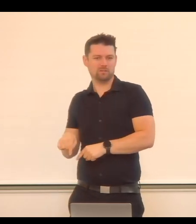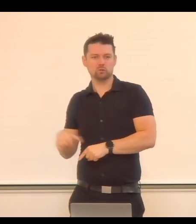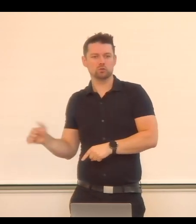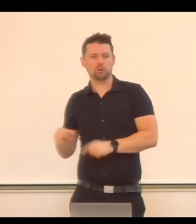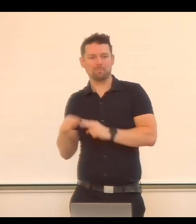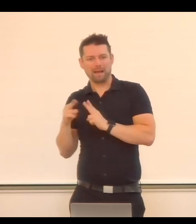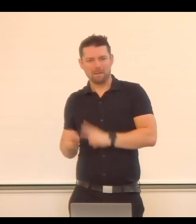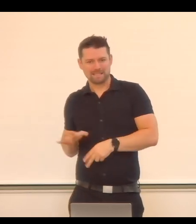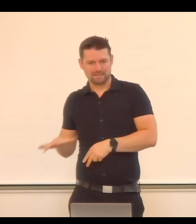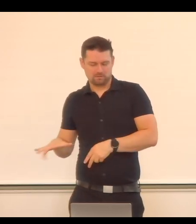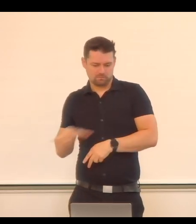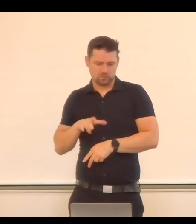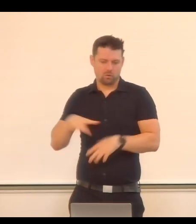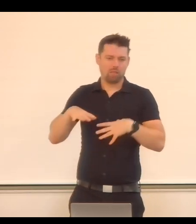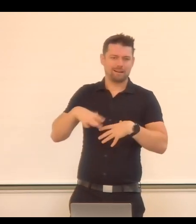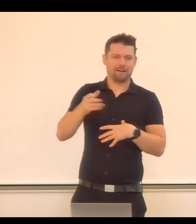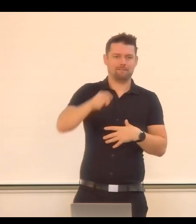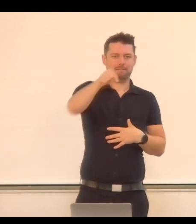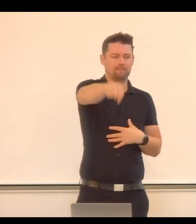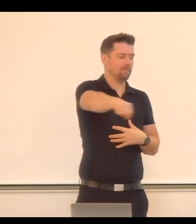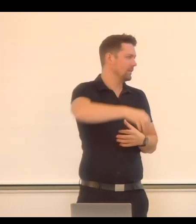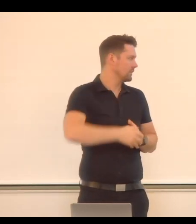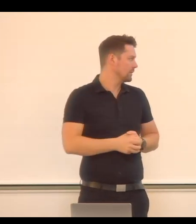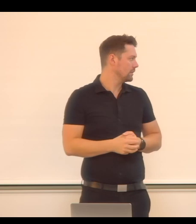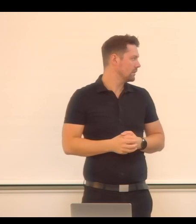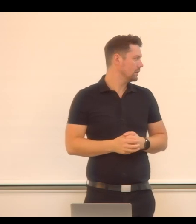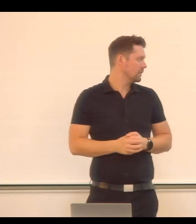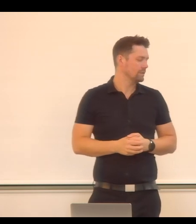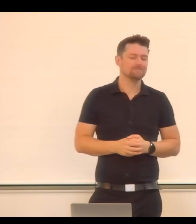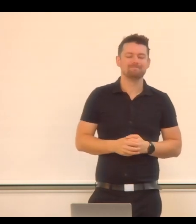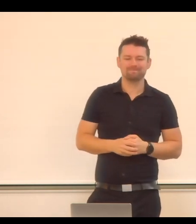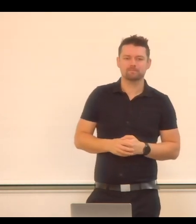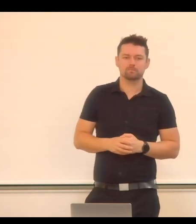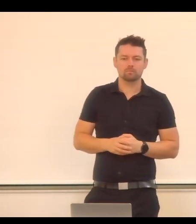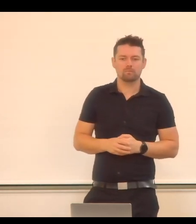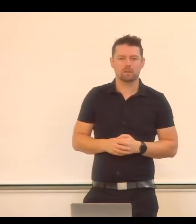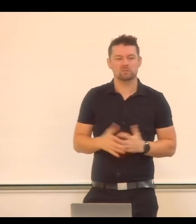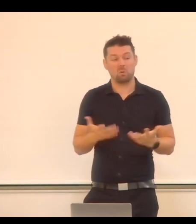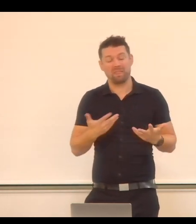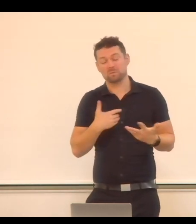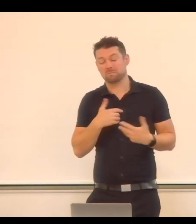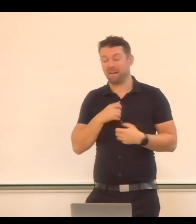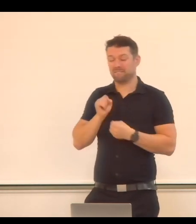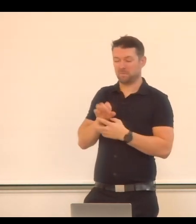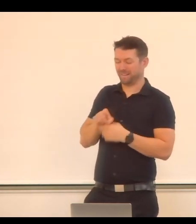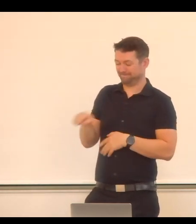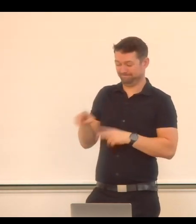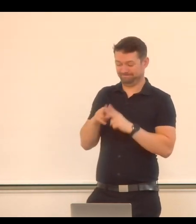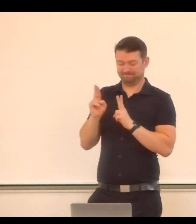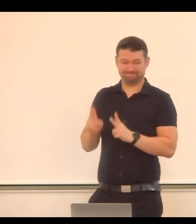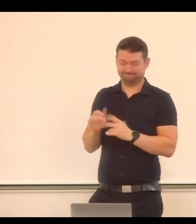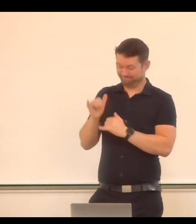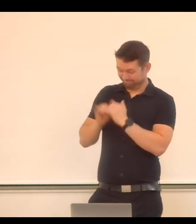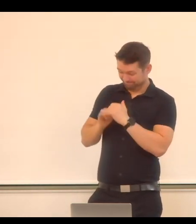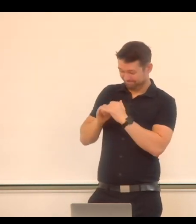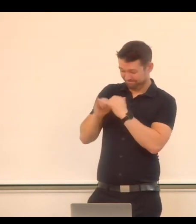in a nutshell in the beginning. So I think that was part of my feedback on that one. So when I did